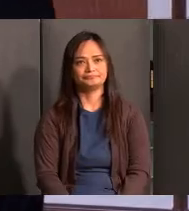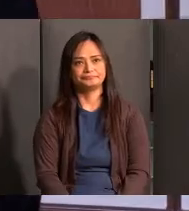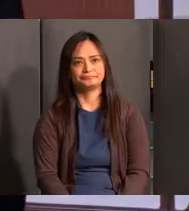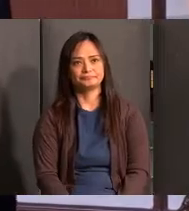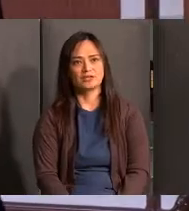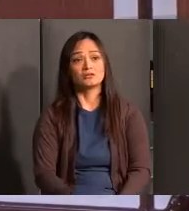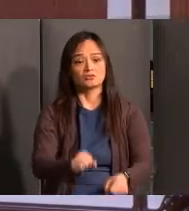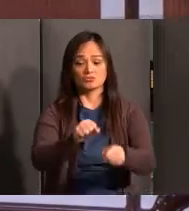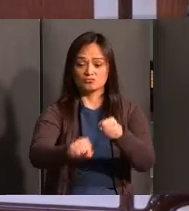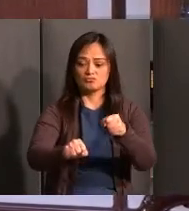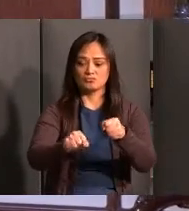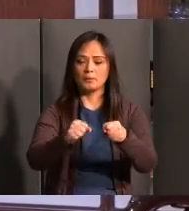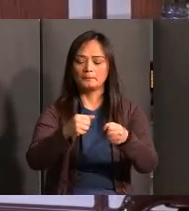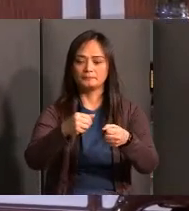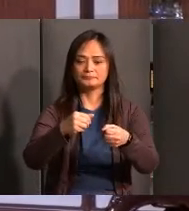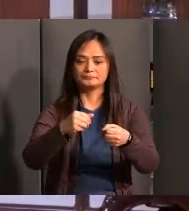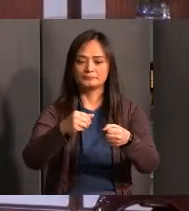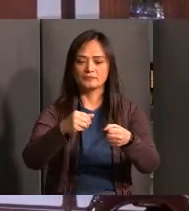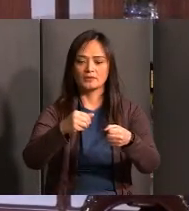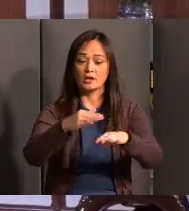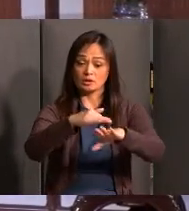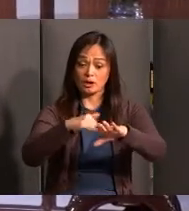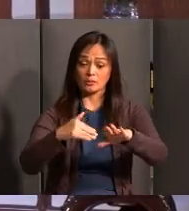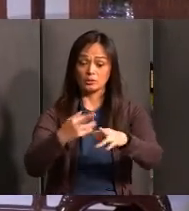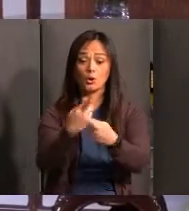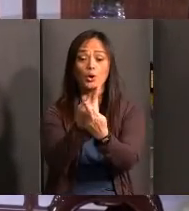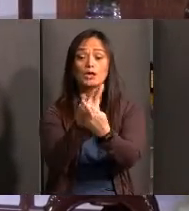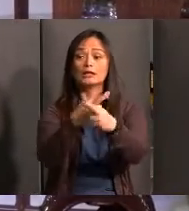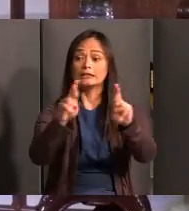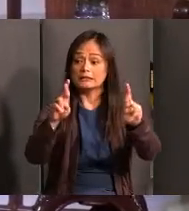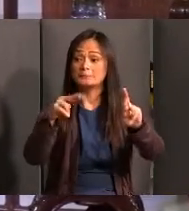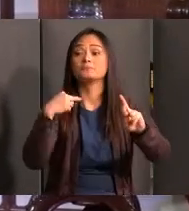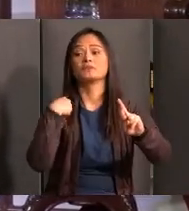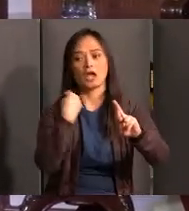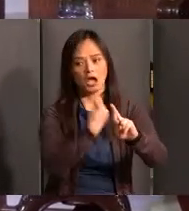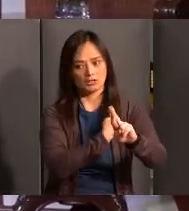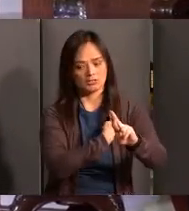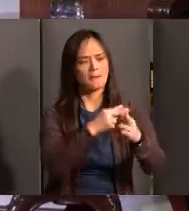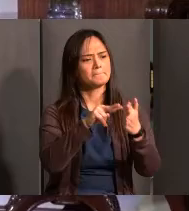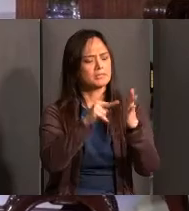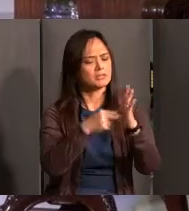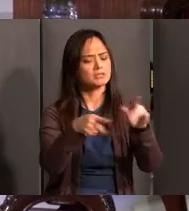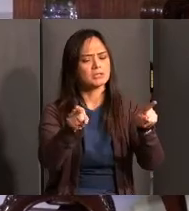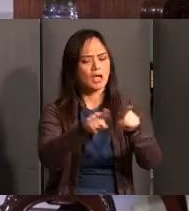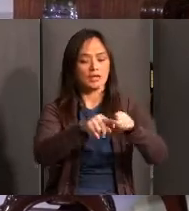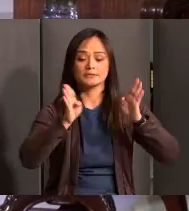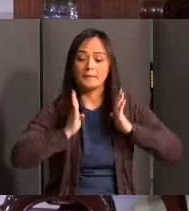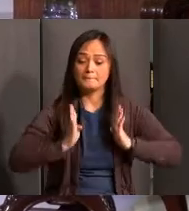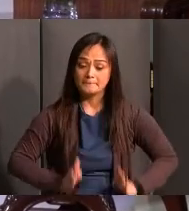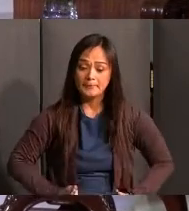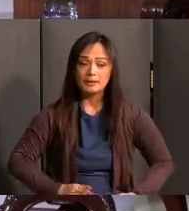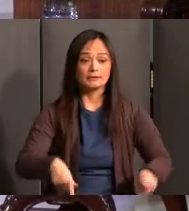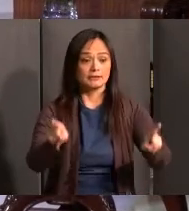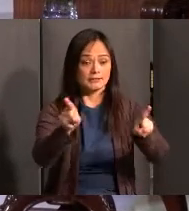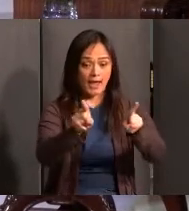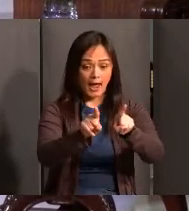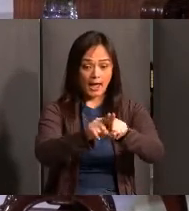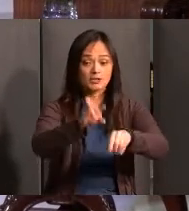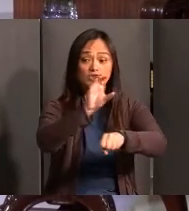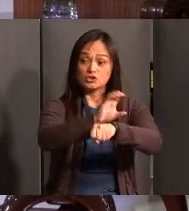understand? Ibig sabihin mga kapatid, as a body, as a church, we are